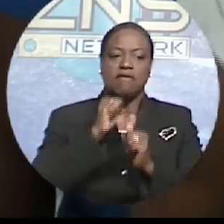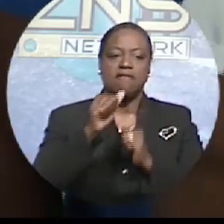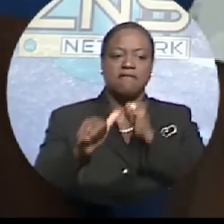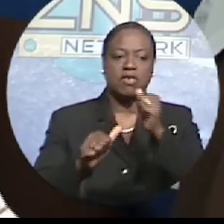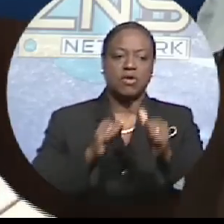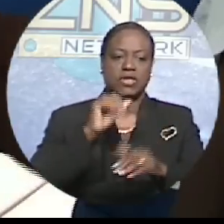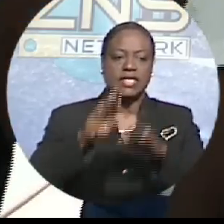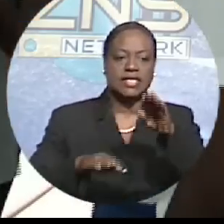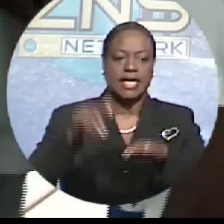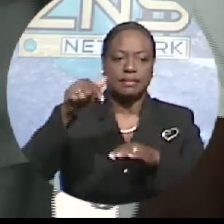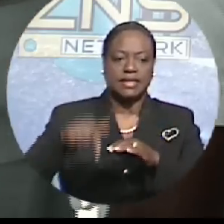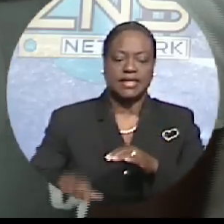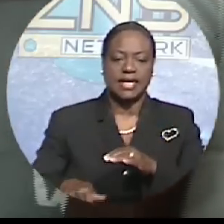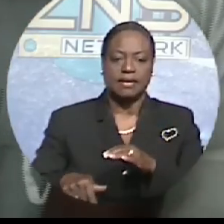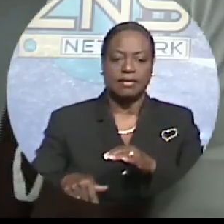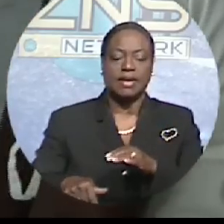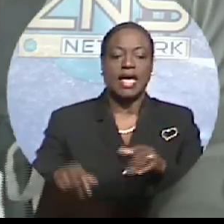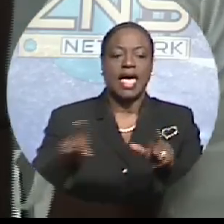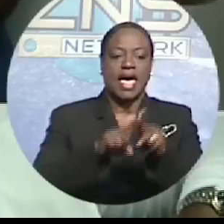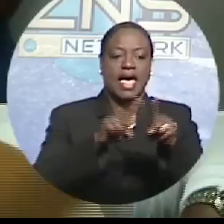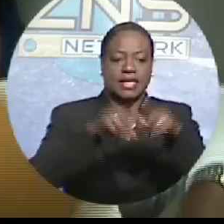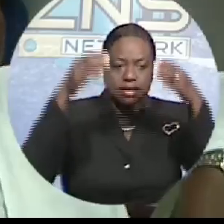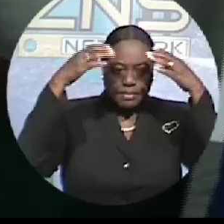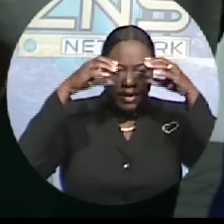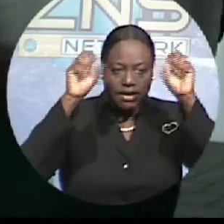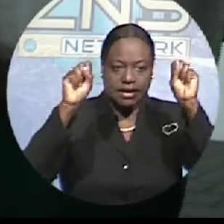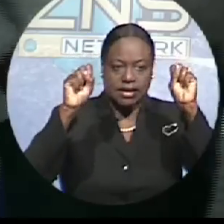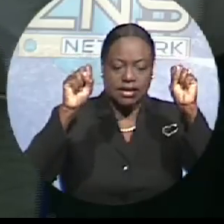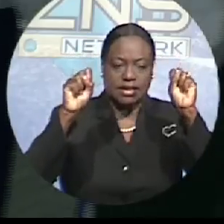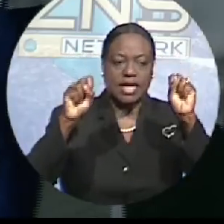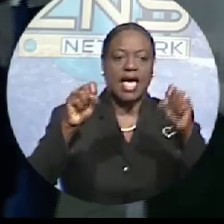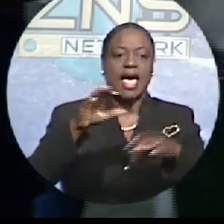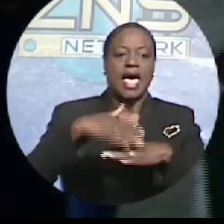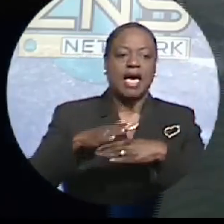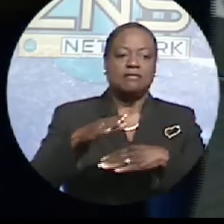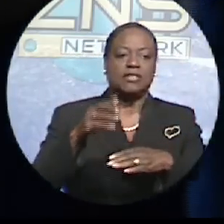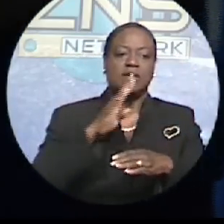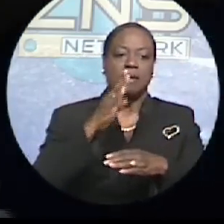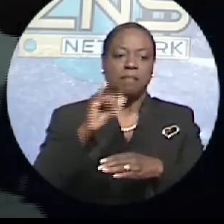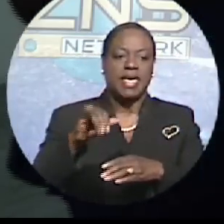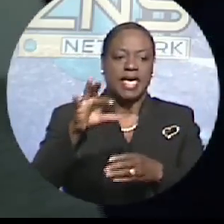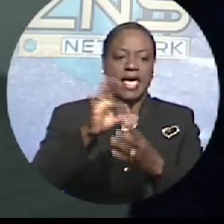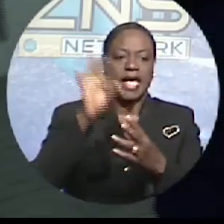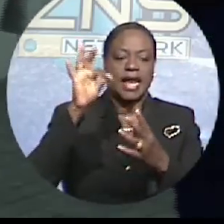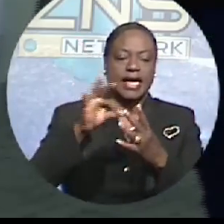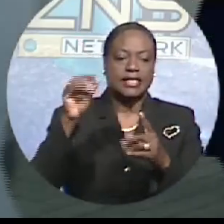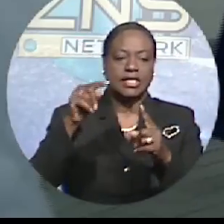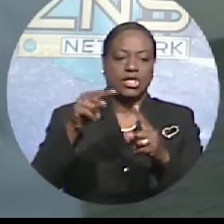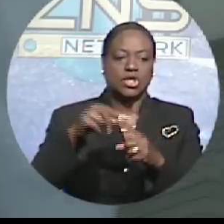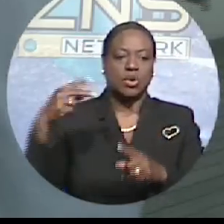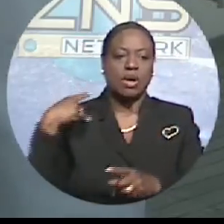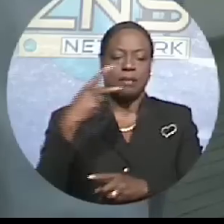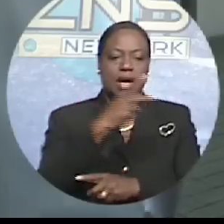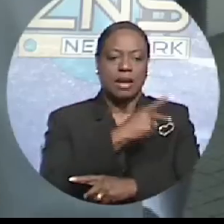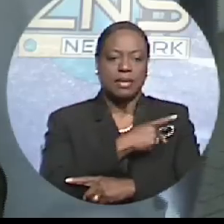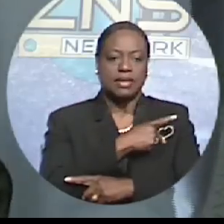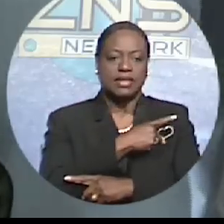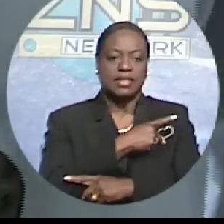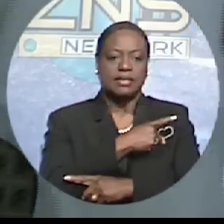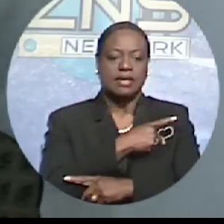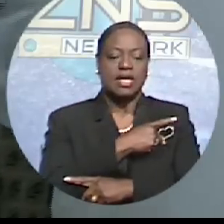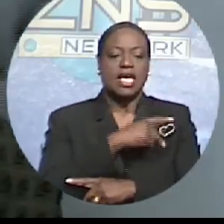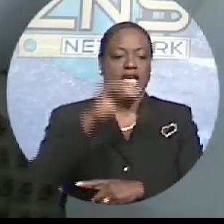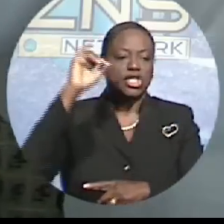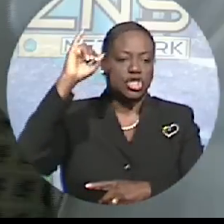elected to parliament. Some saw it as a conflict of interest. During a press conference today, newly elected President Janet Kilfani said a